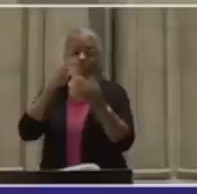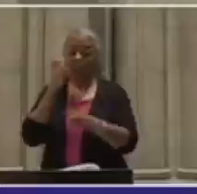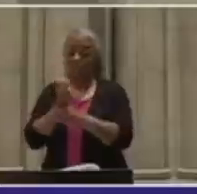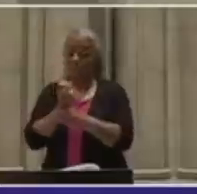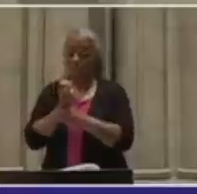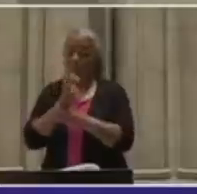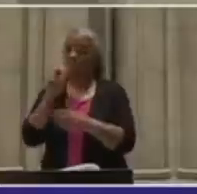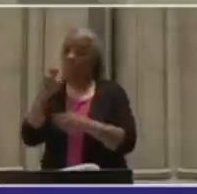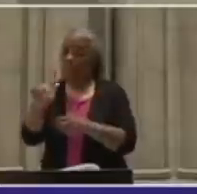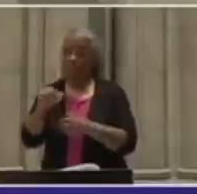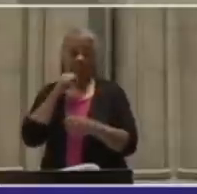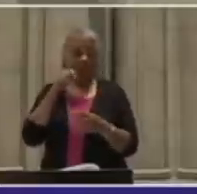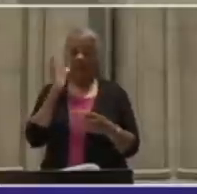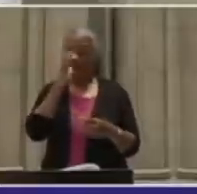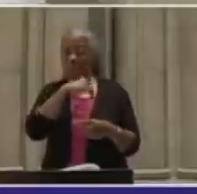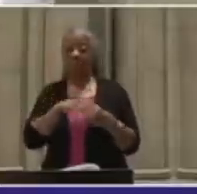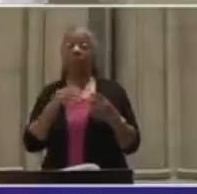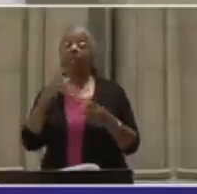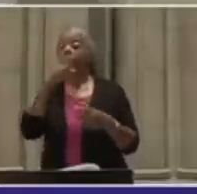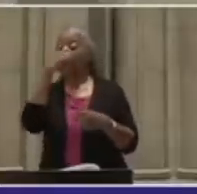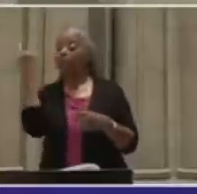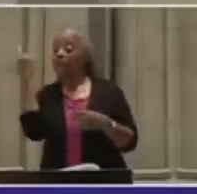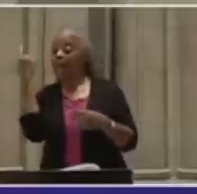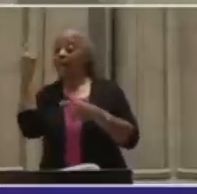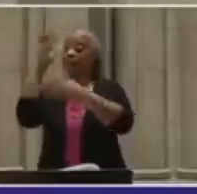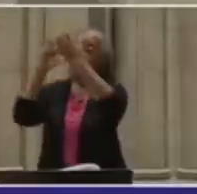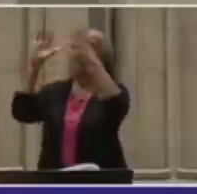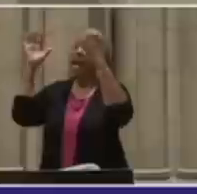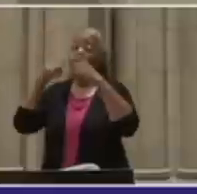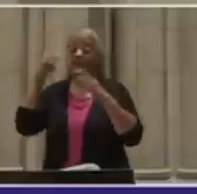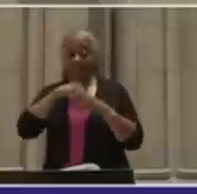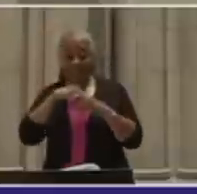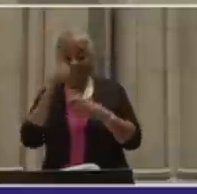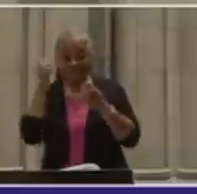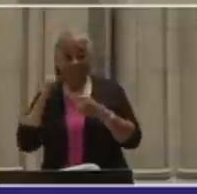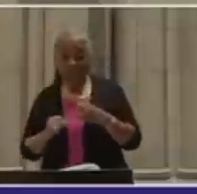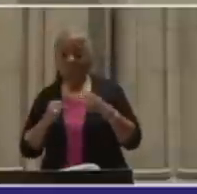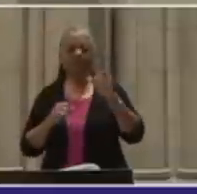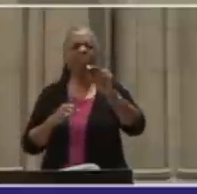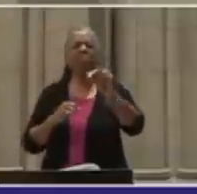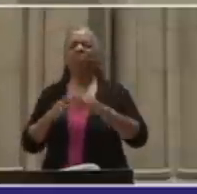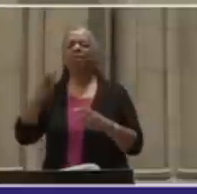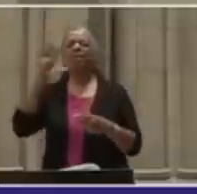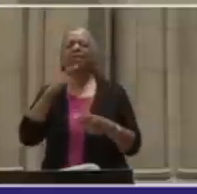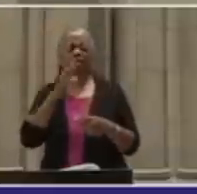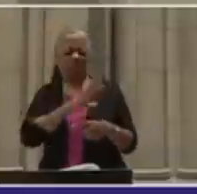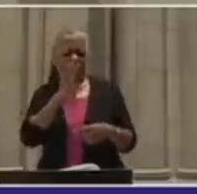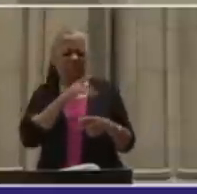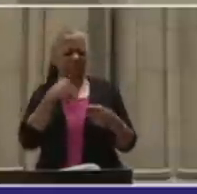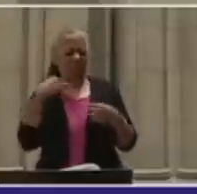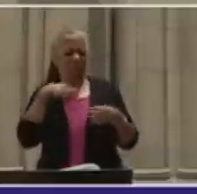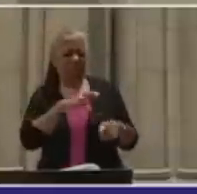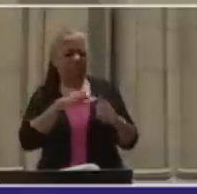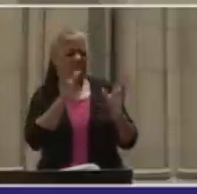not fantasy, a black cloud with no silver lining. God says, I can't stand your religious meetings. I'm